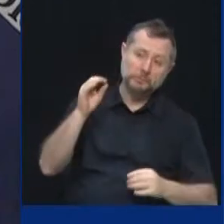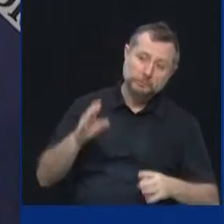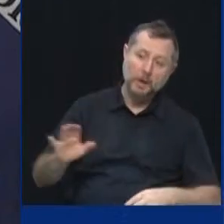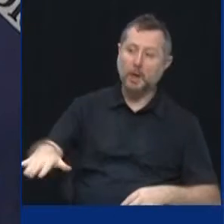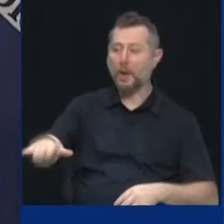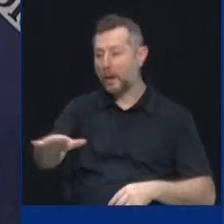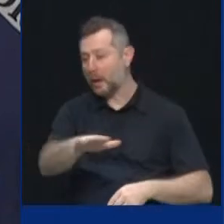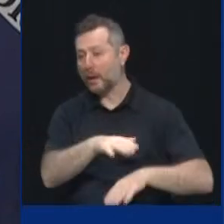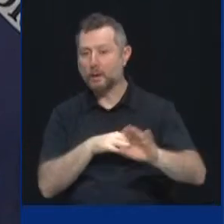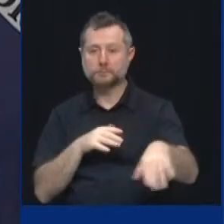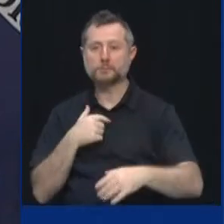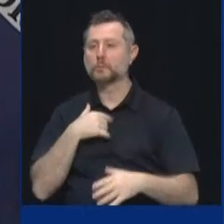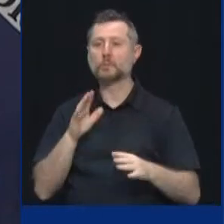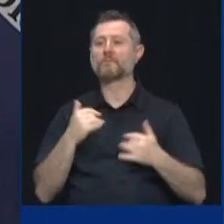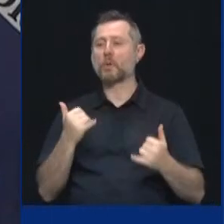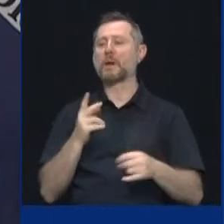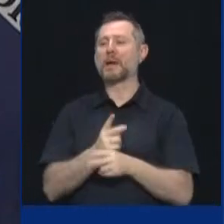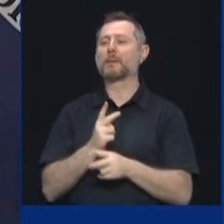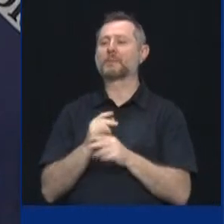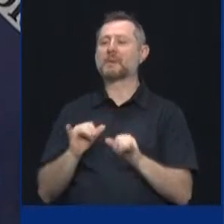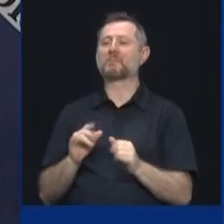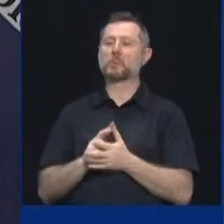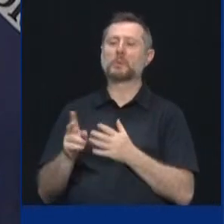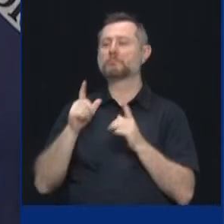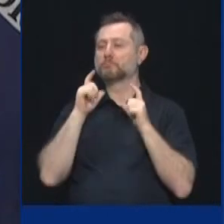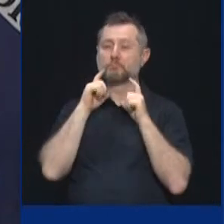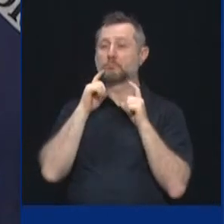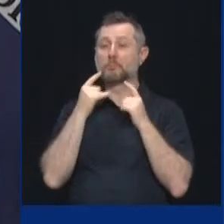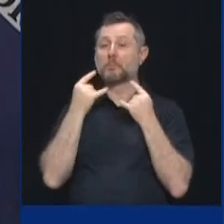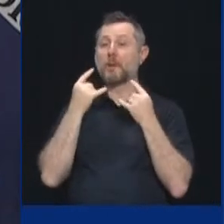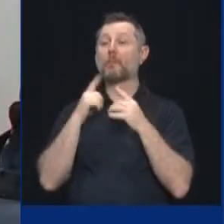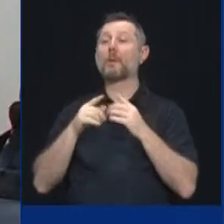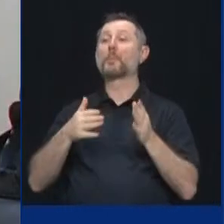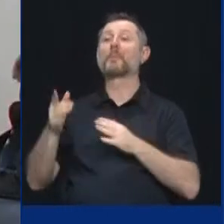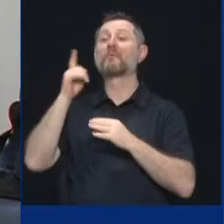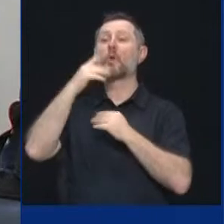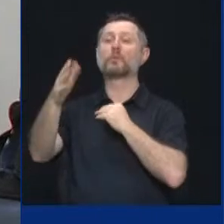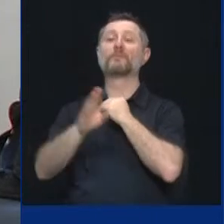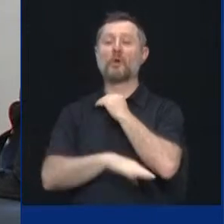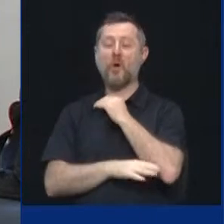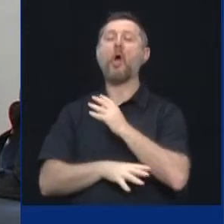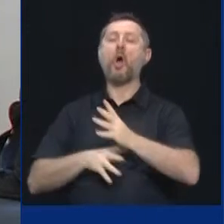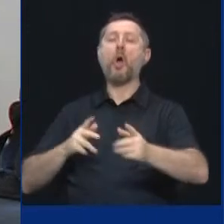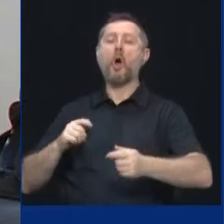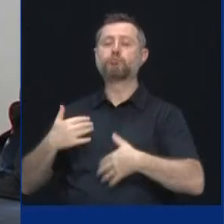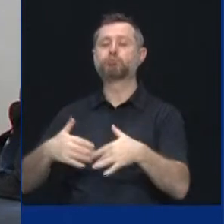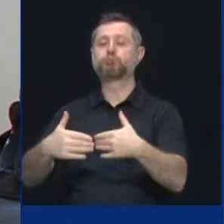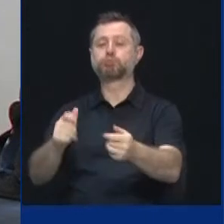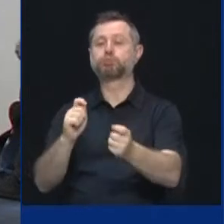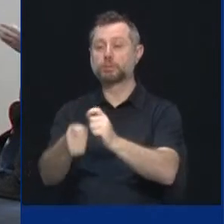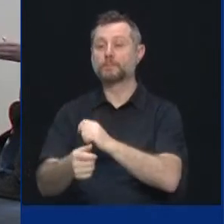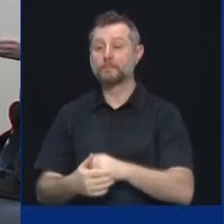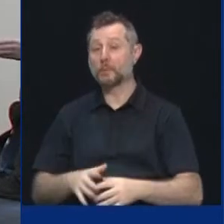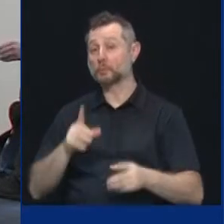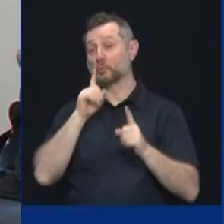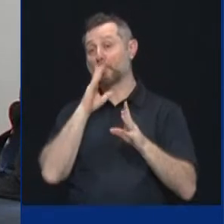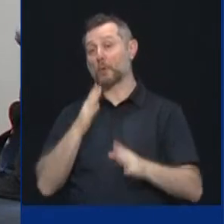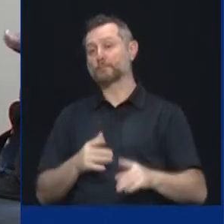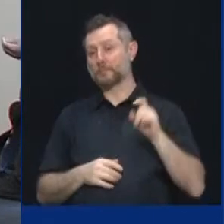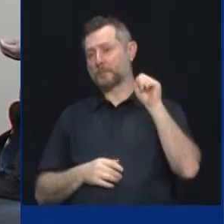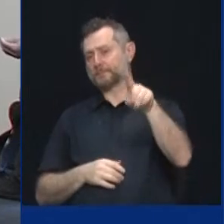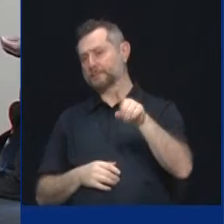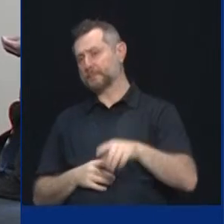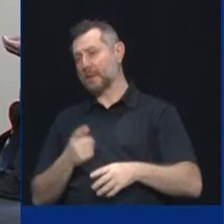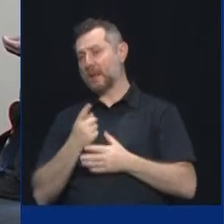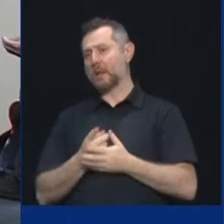and leave it alone for 2 weeks, but get it ready for September is basically what they said. Governor, the Adult Survivors Act passed the Senate last week. It's in the Assembly